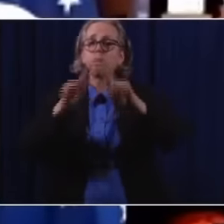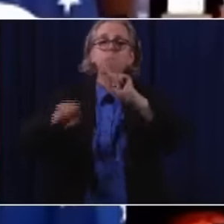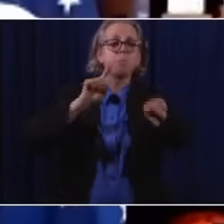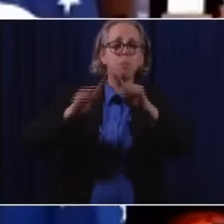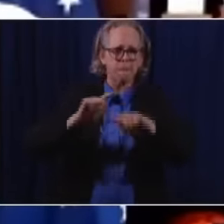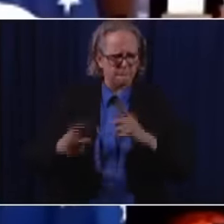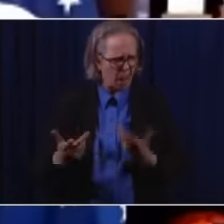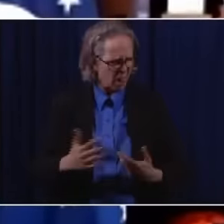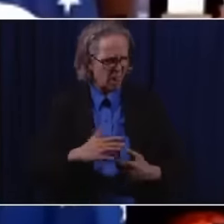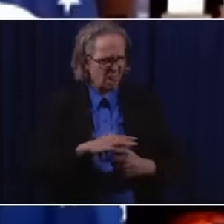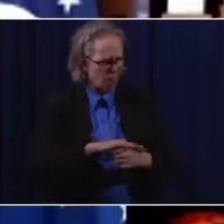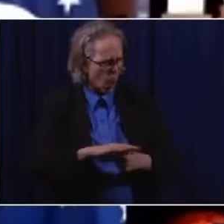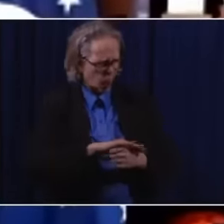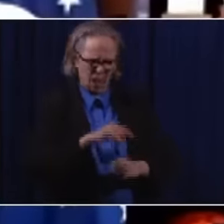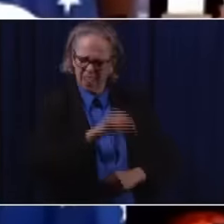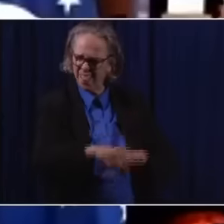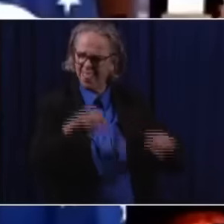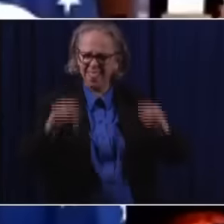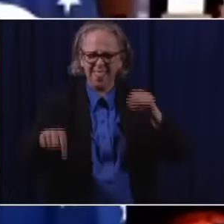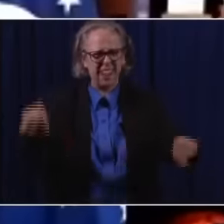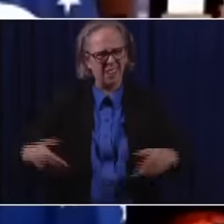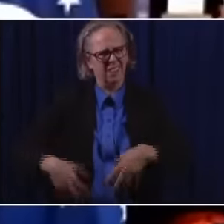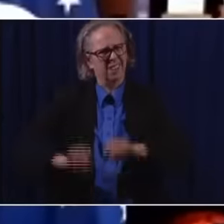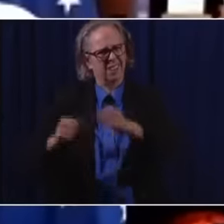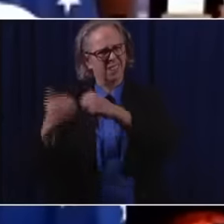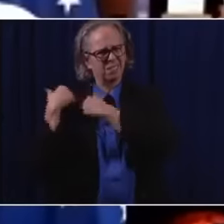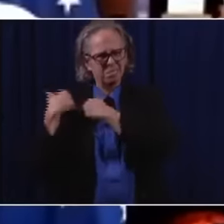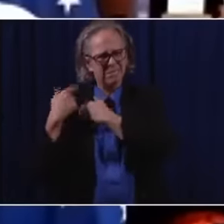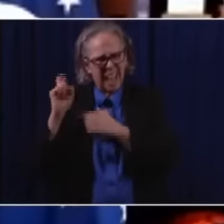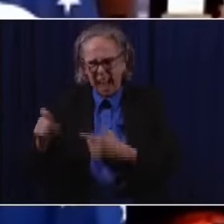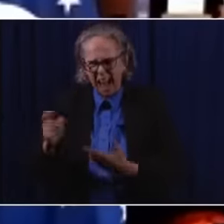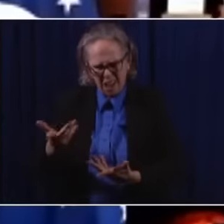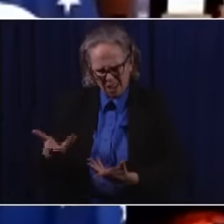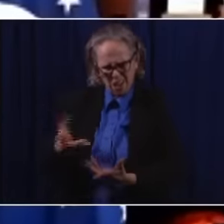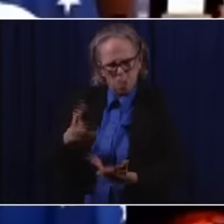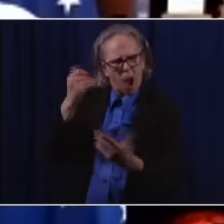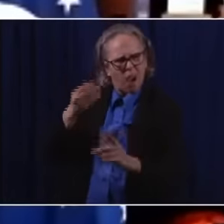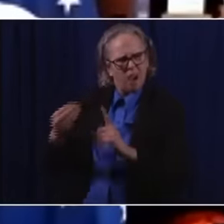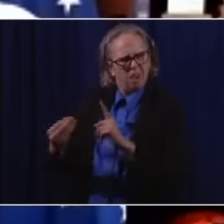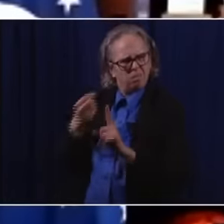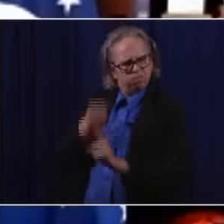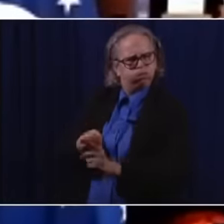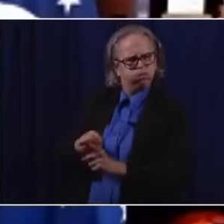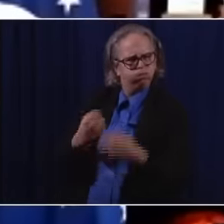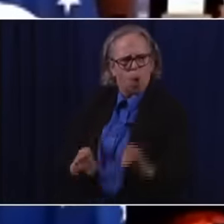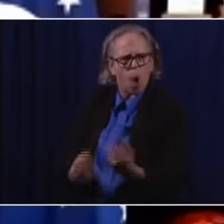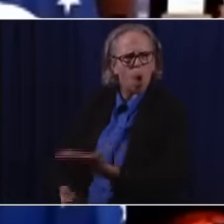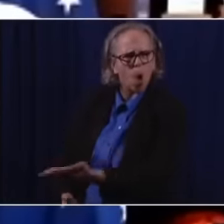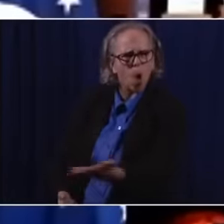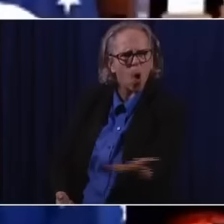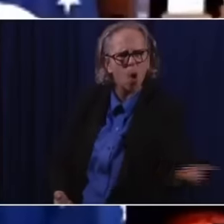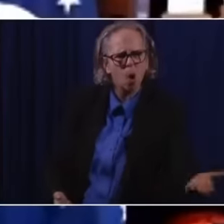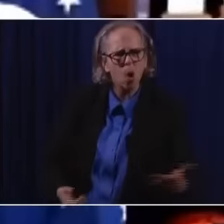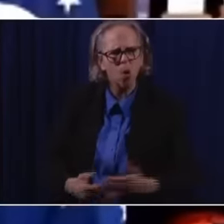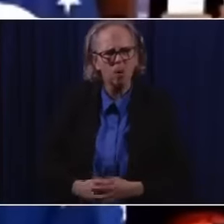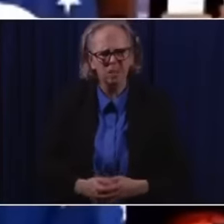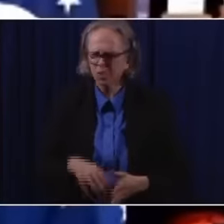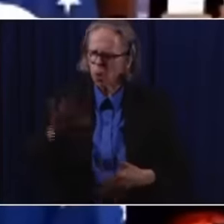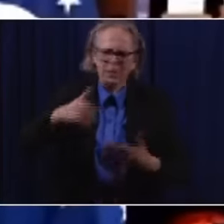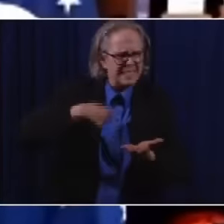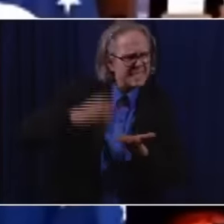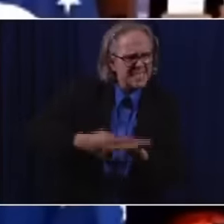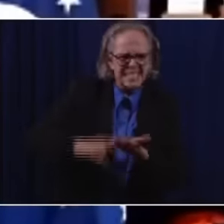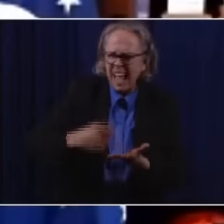problem, the more impact you can have on it. And we talked a lot about how to do that. I would